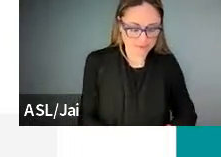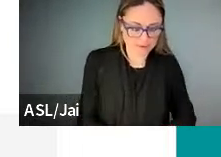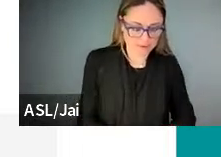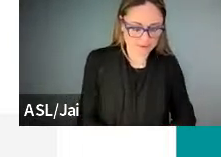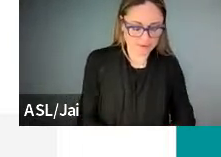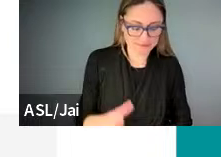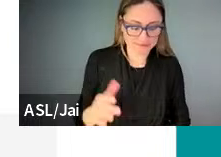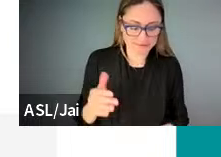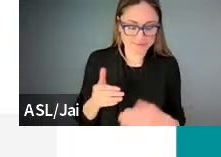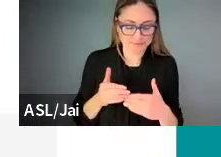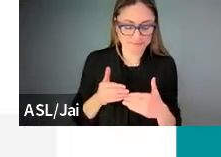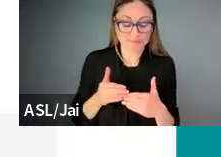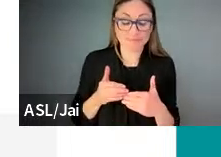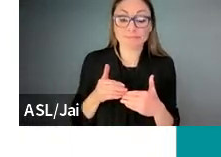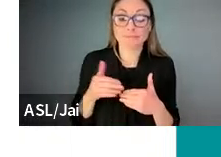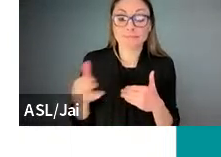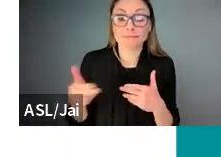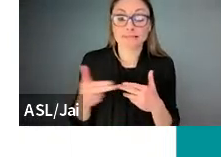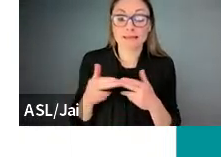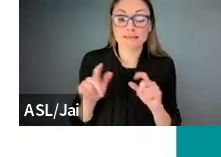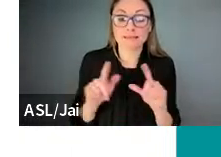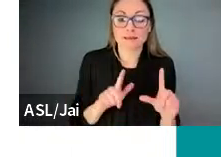Next slide, please.